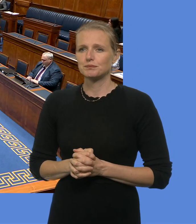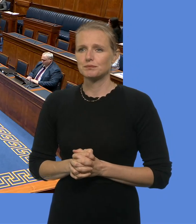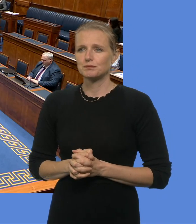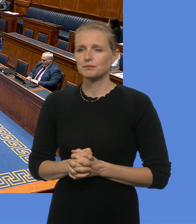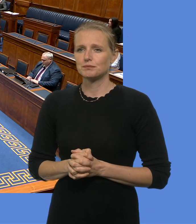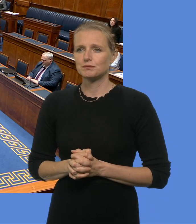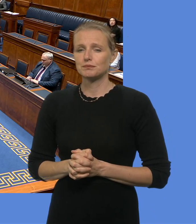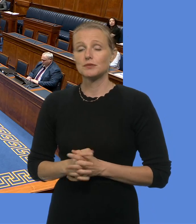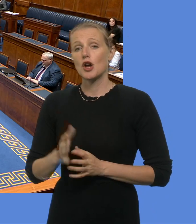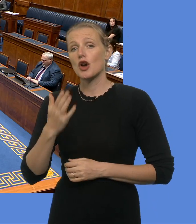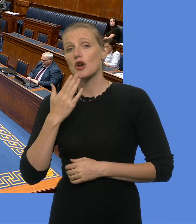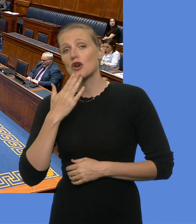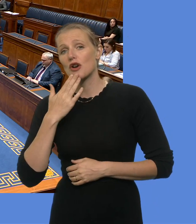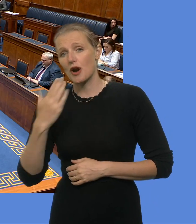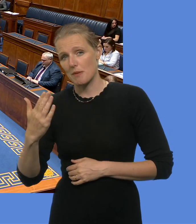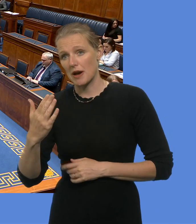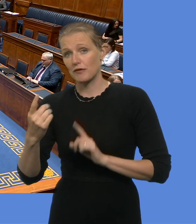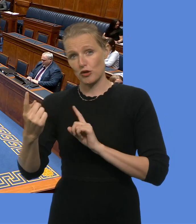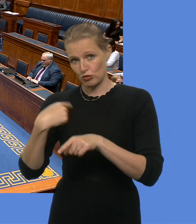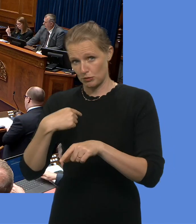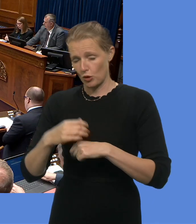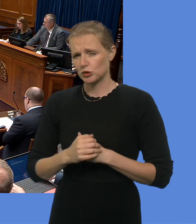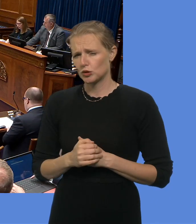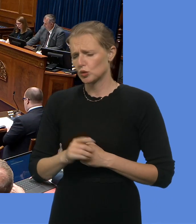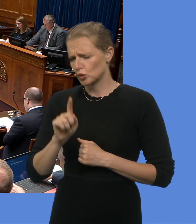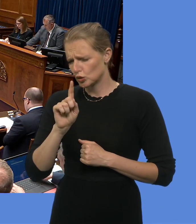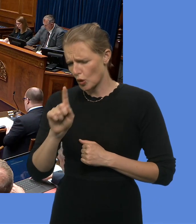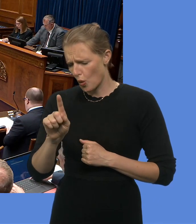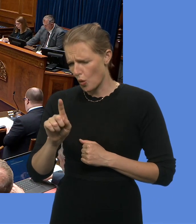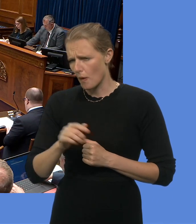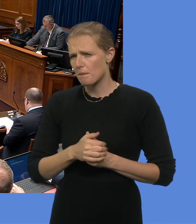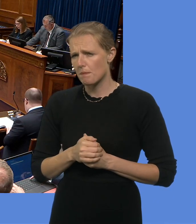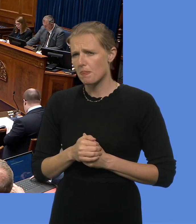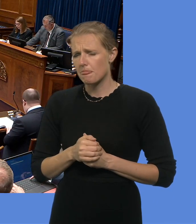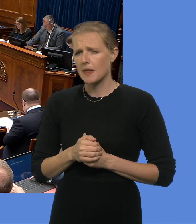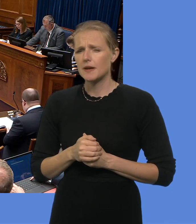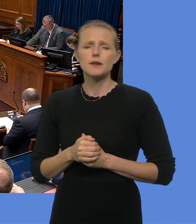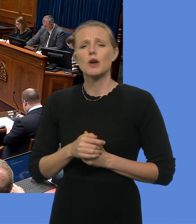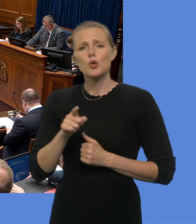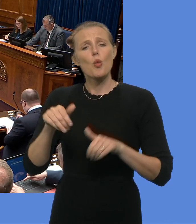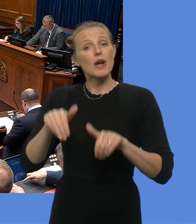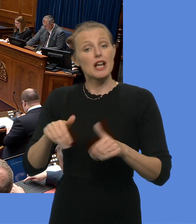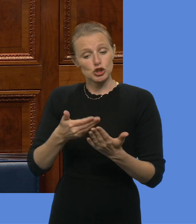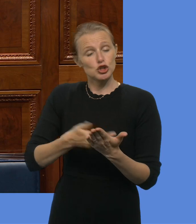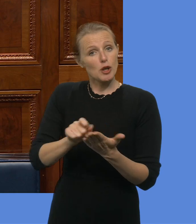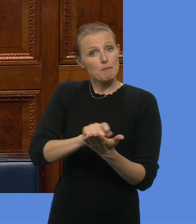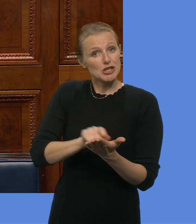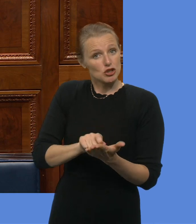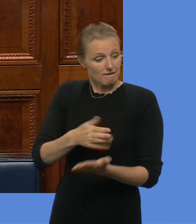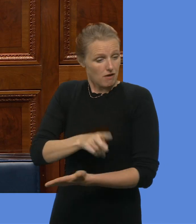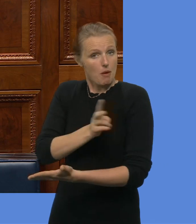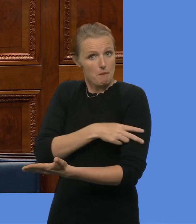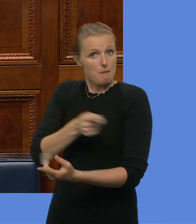The Deputy First Minister for a response. So, just in short, you are waiting on the submission coming regarding the